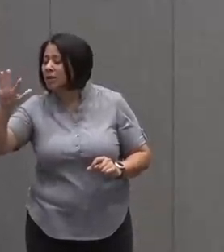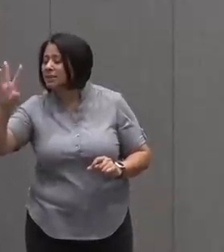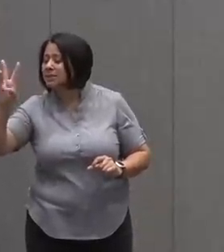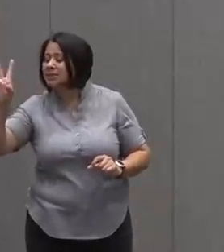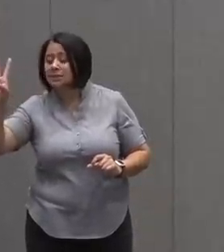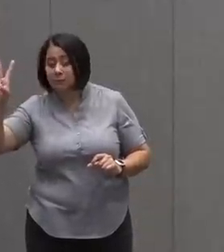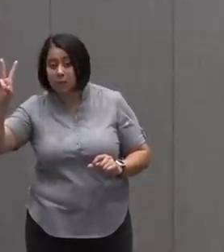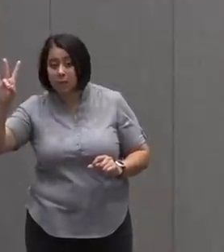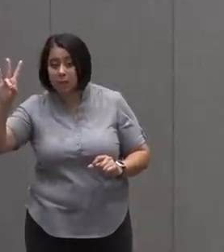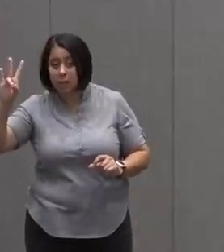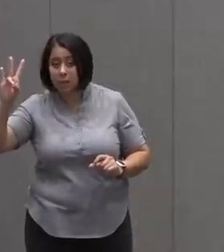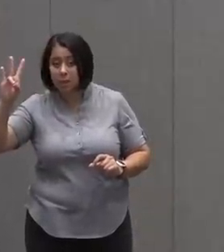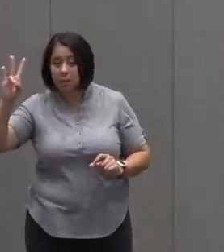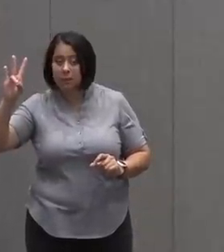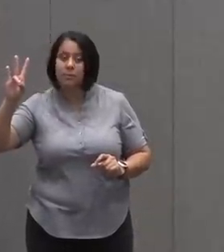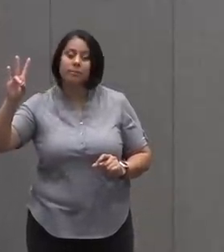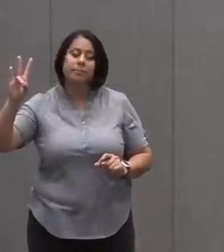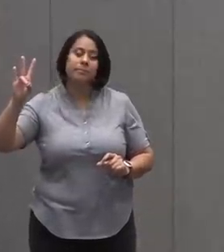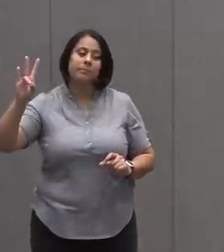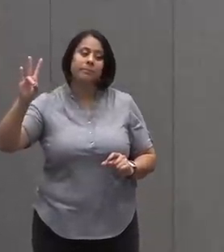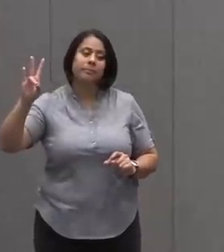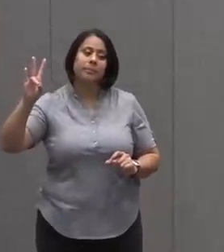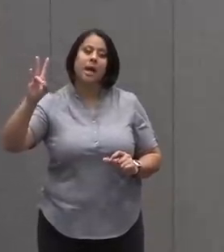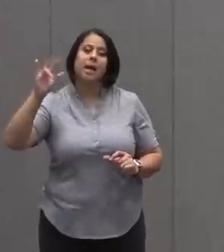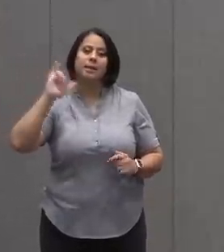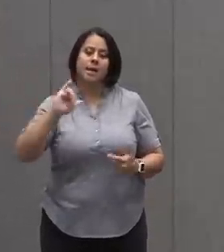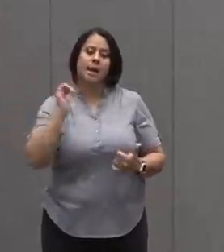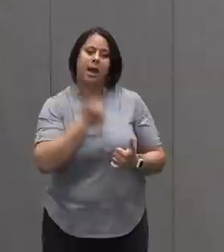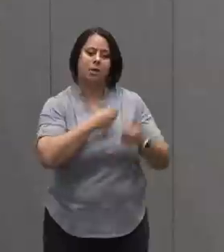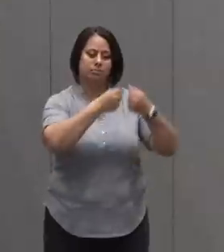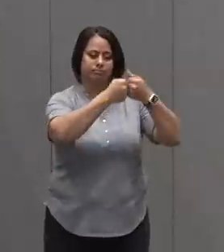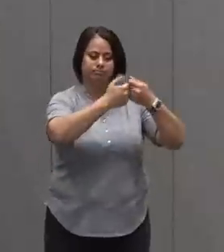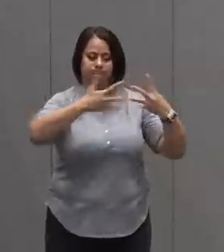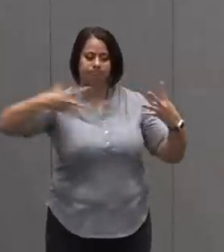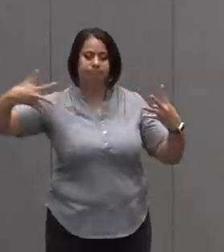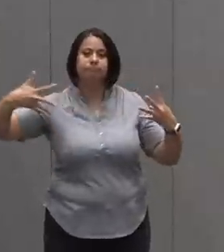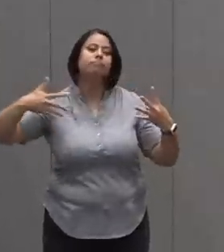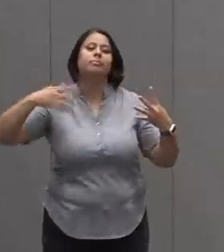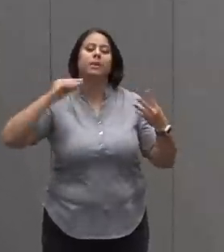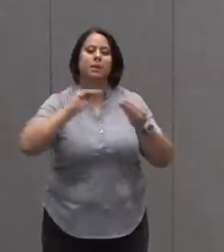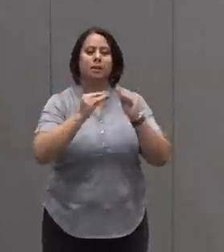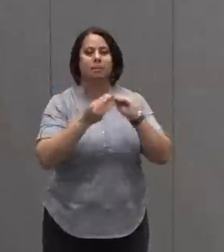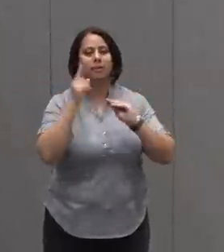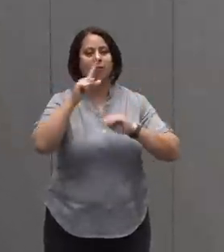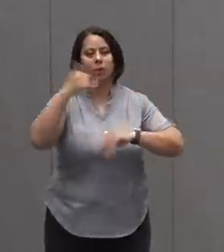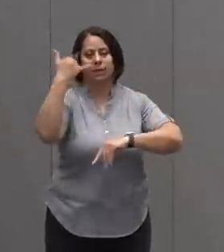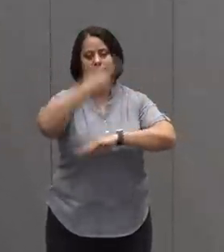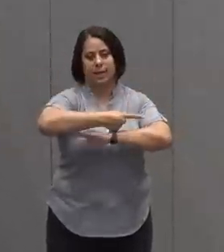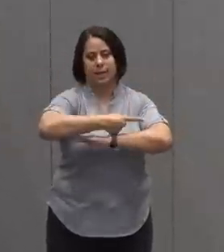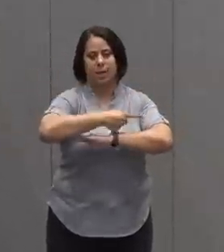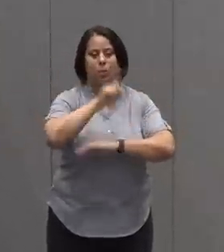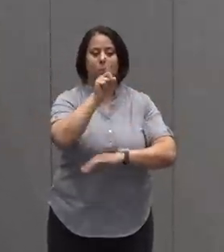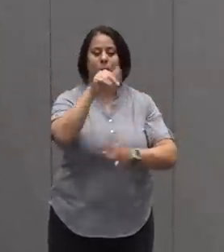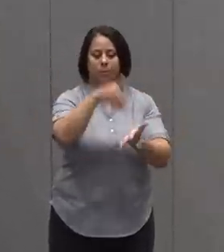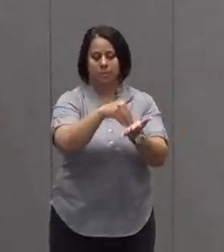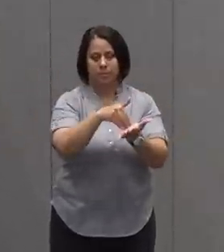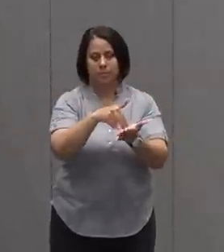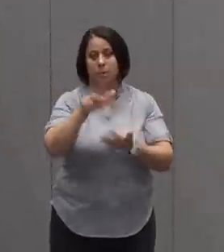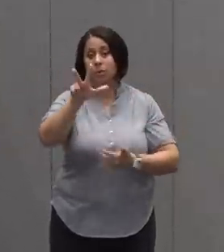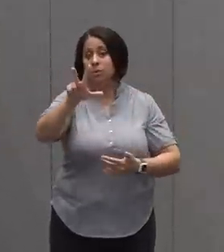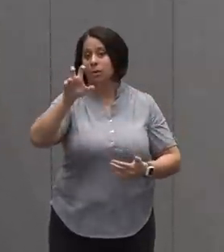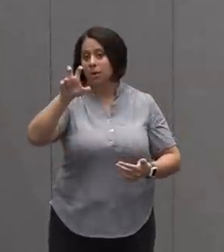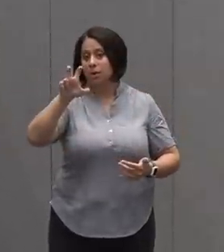7. To give us our number of the day, which is